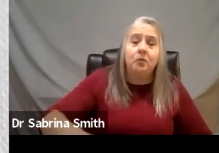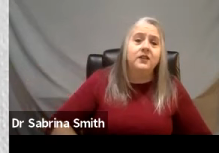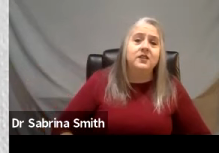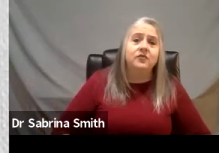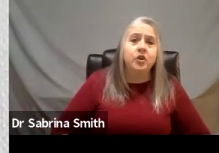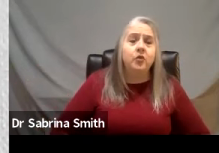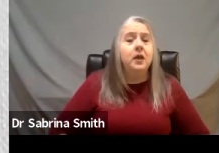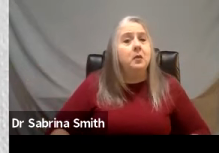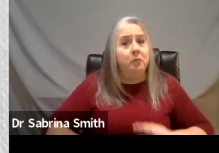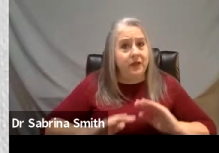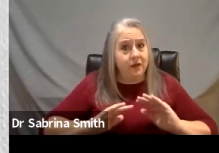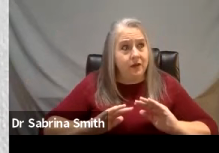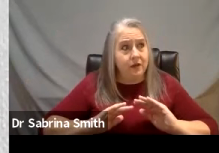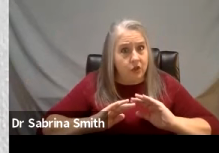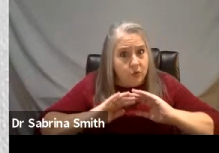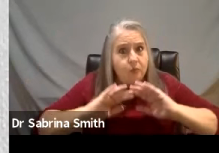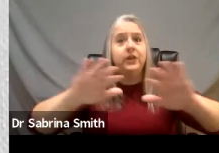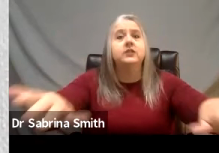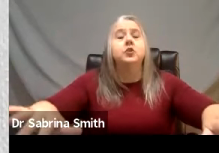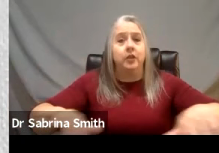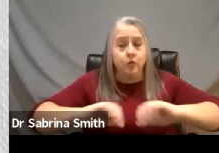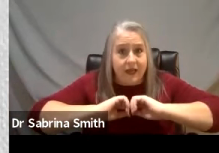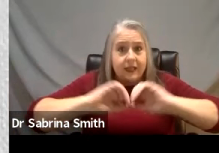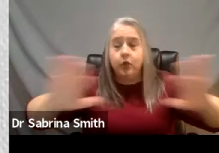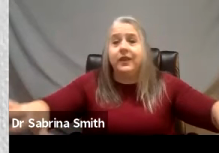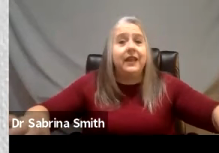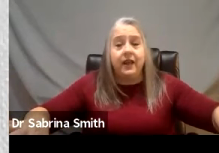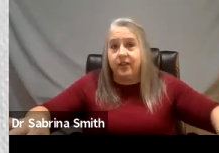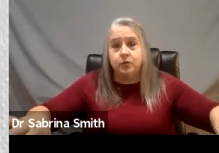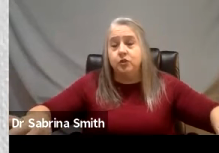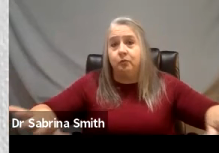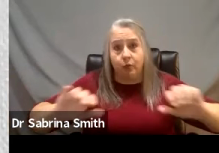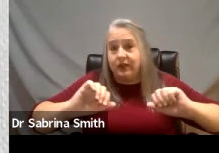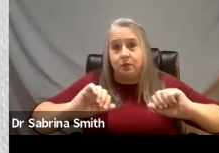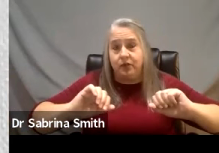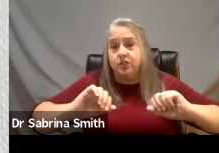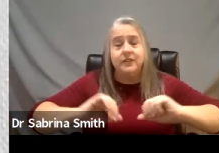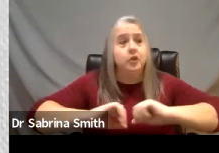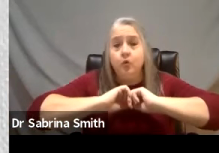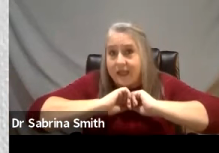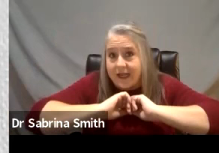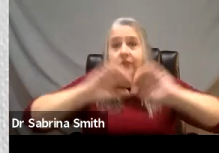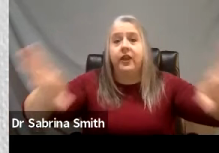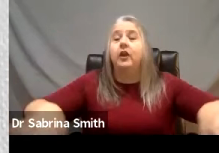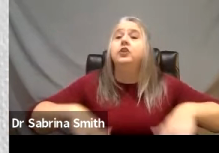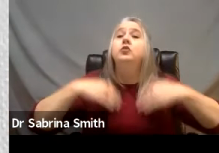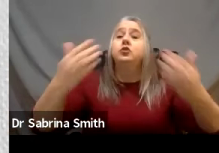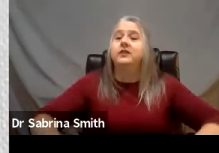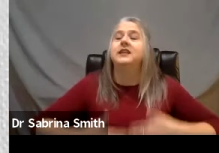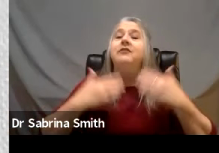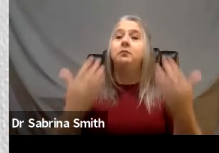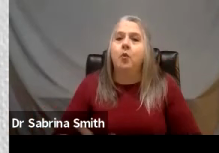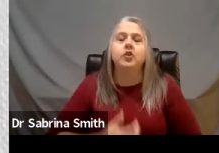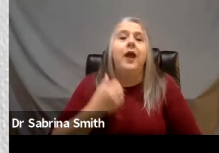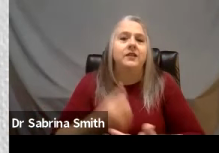starting the process for you, but you put into it. You only get out of things which you are willing to put into it. So you get out there and you do